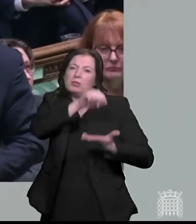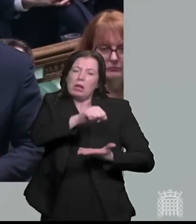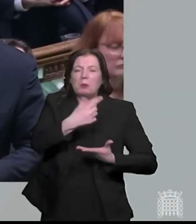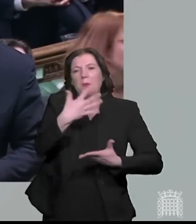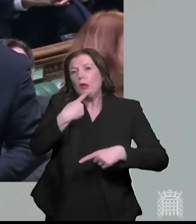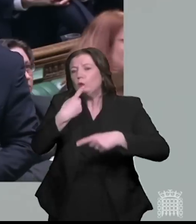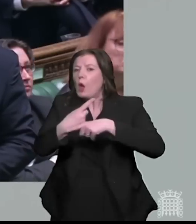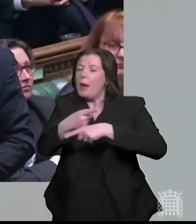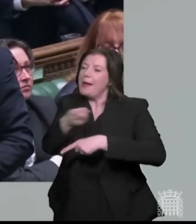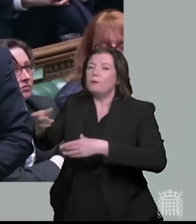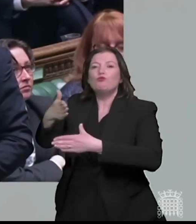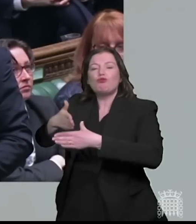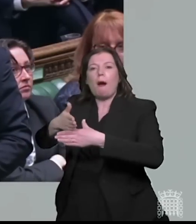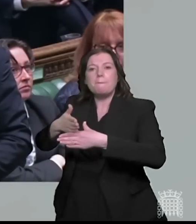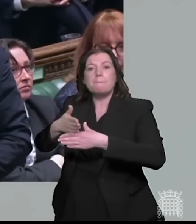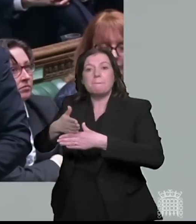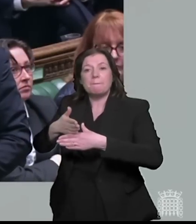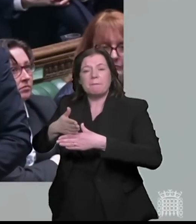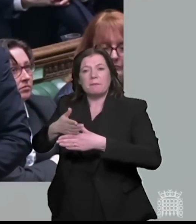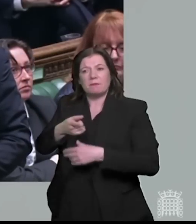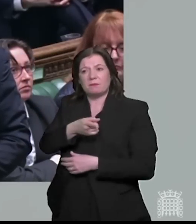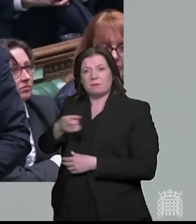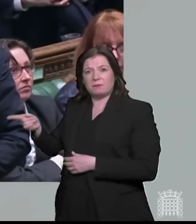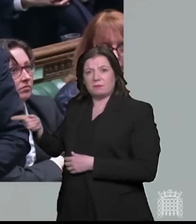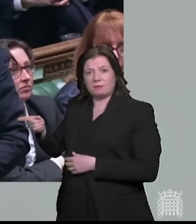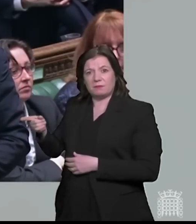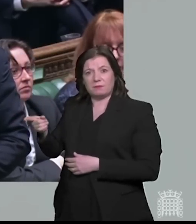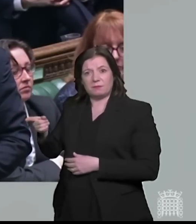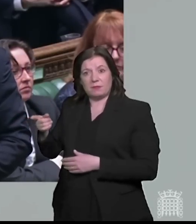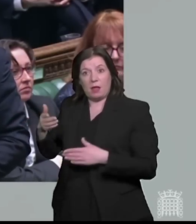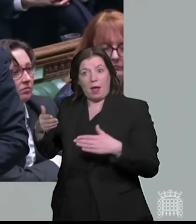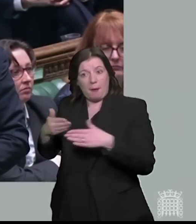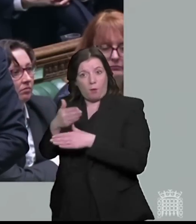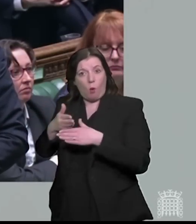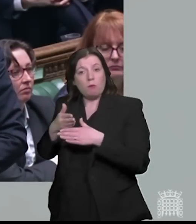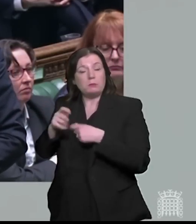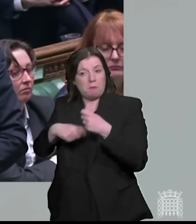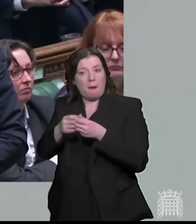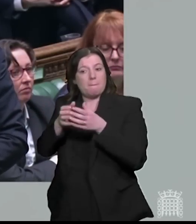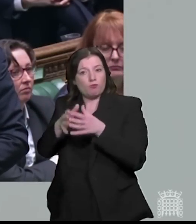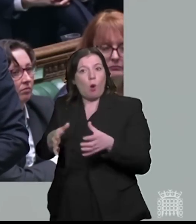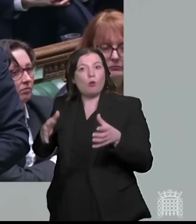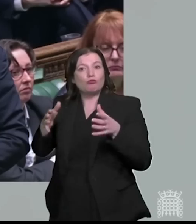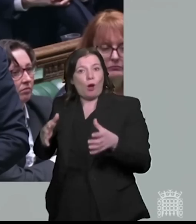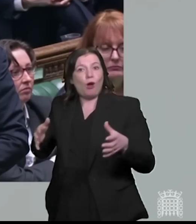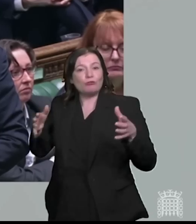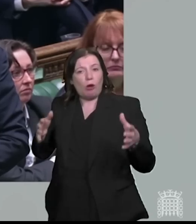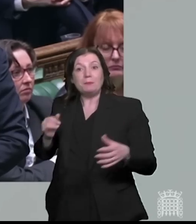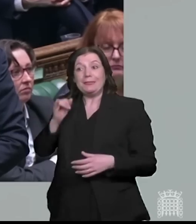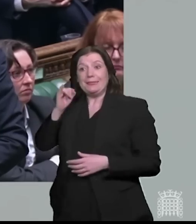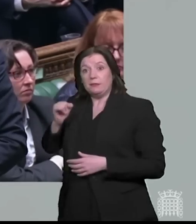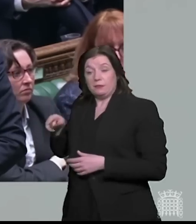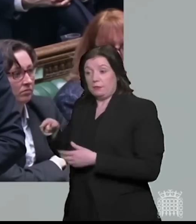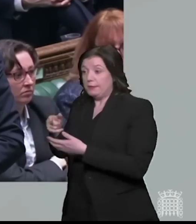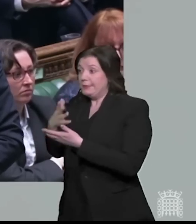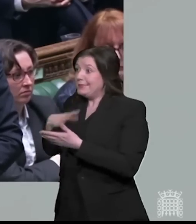lot about this, employment is forecast to rise, but that will barely dent the labour and skills shortages